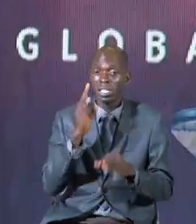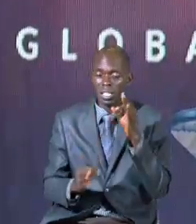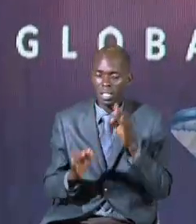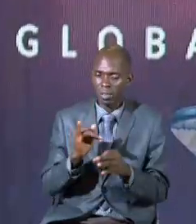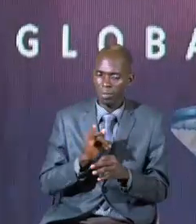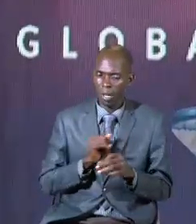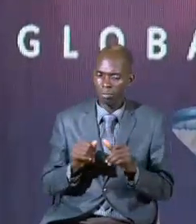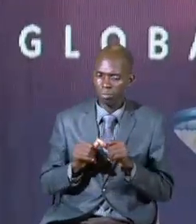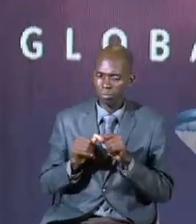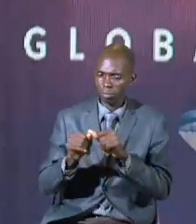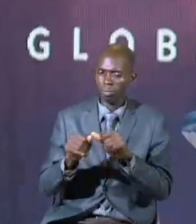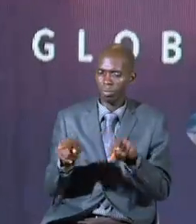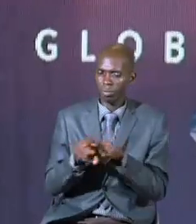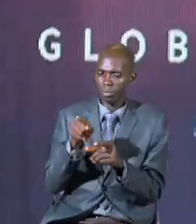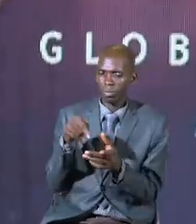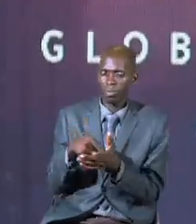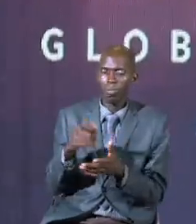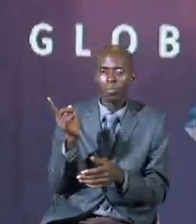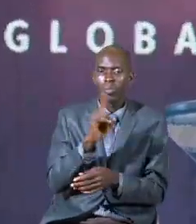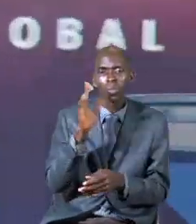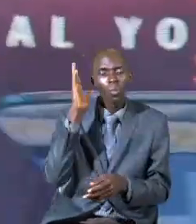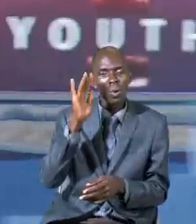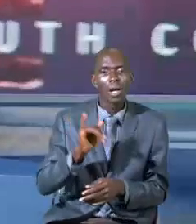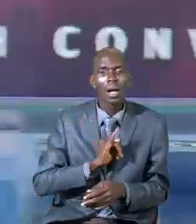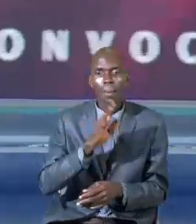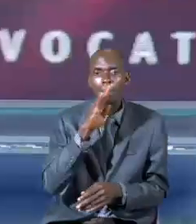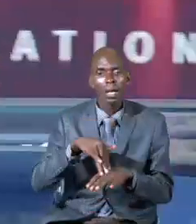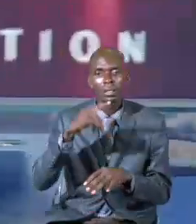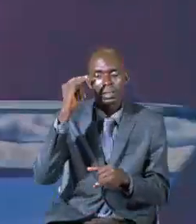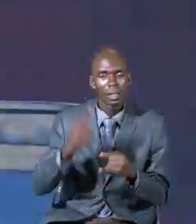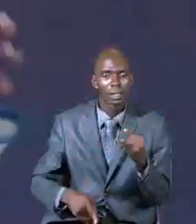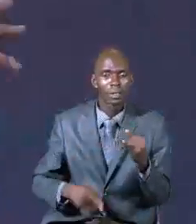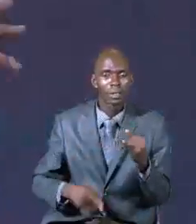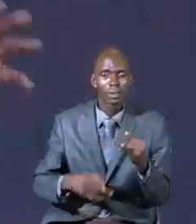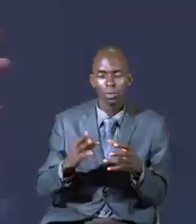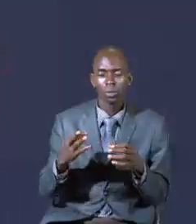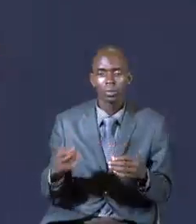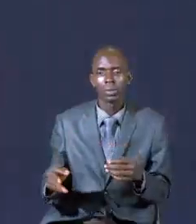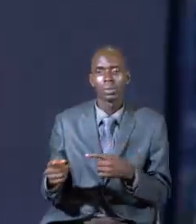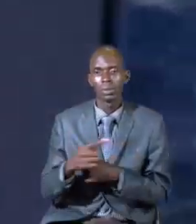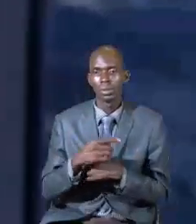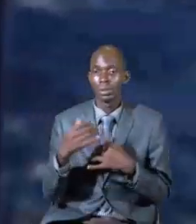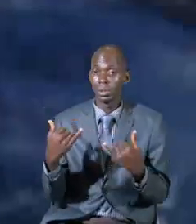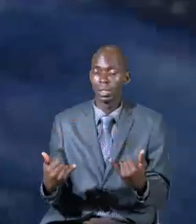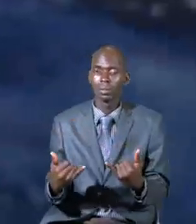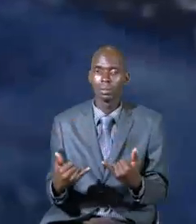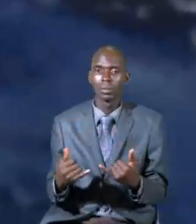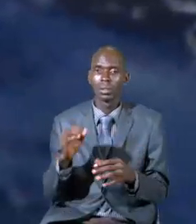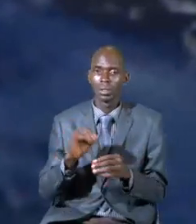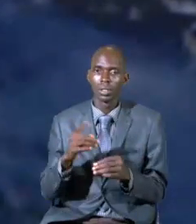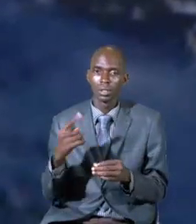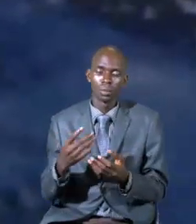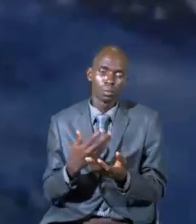the end of the day? Now, in the morning is the